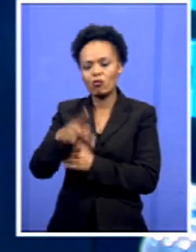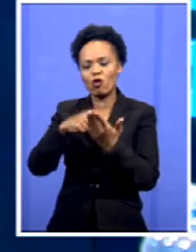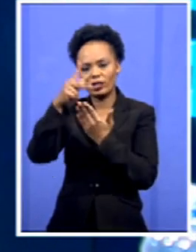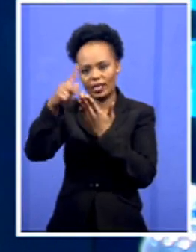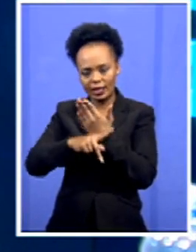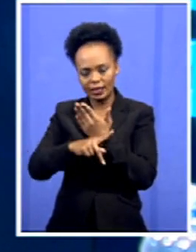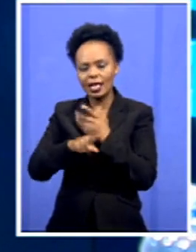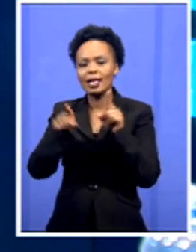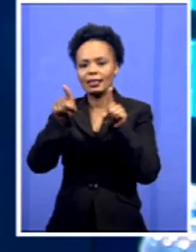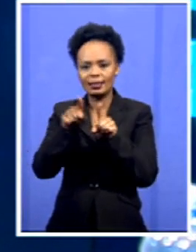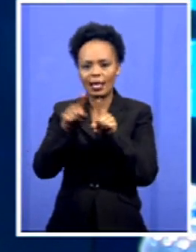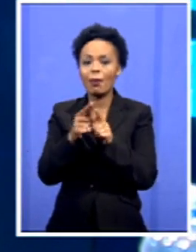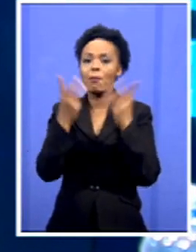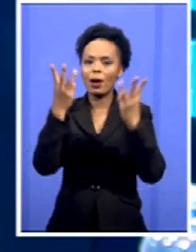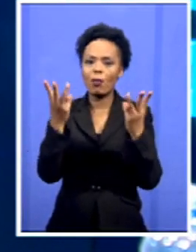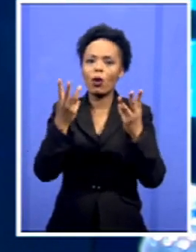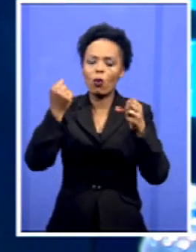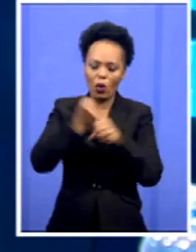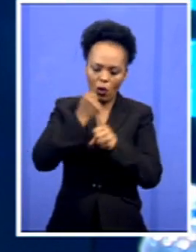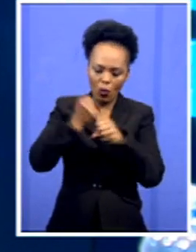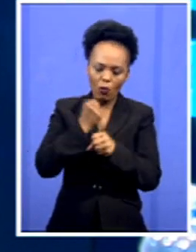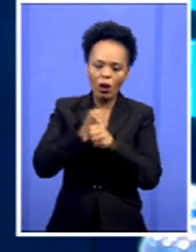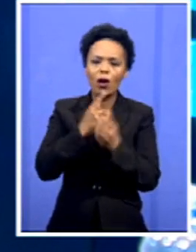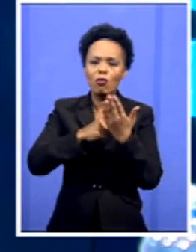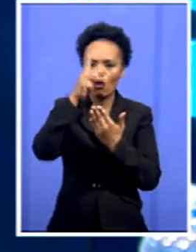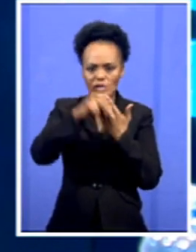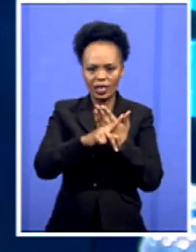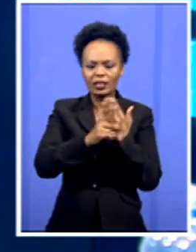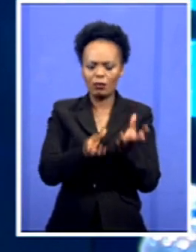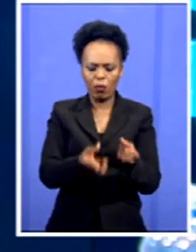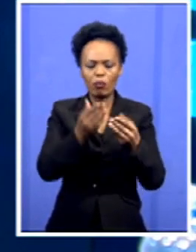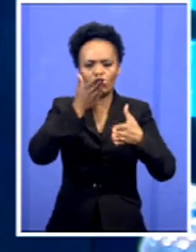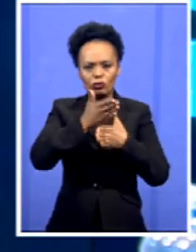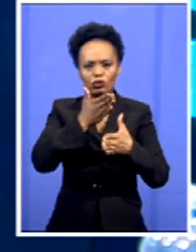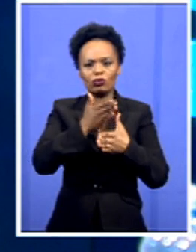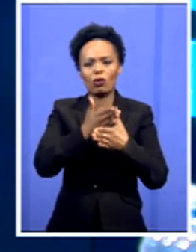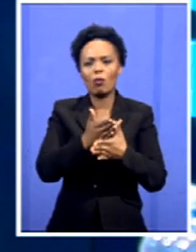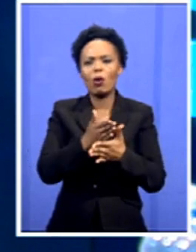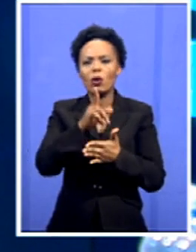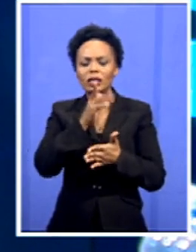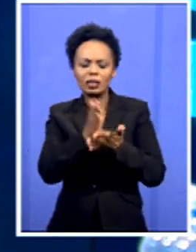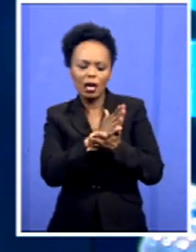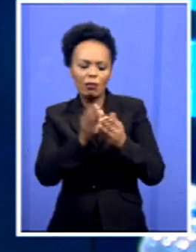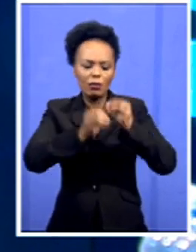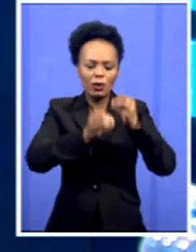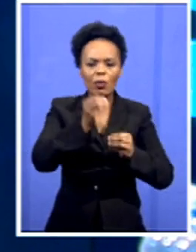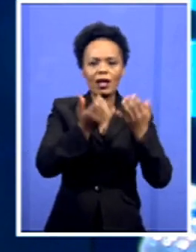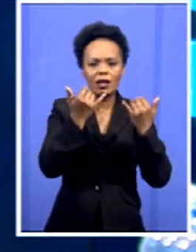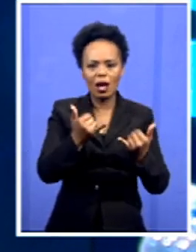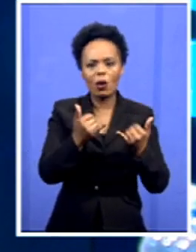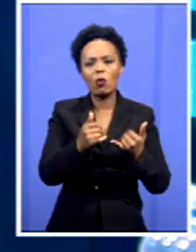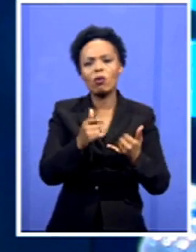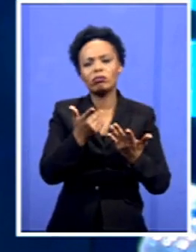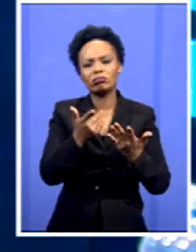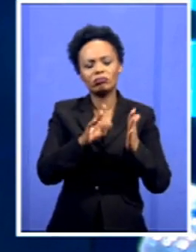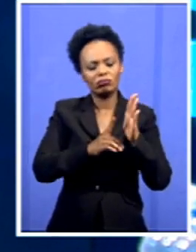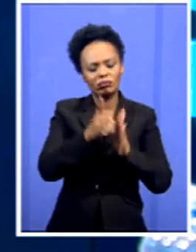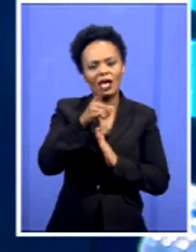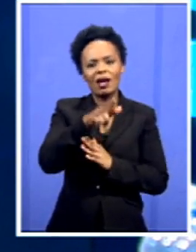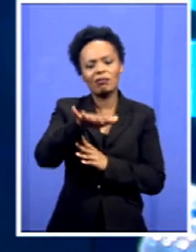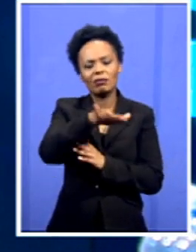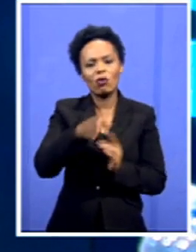have, people that are also working on these projects that I'm saying they are upgrading of the roads in the R82 as well around Aikenhof,